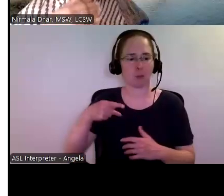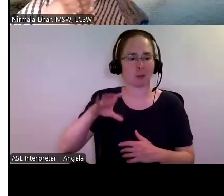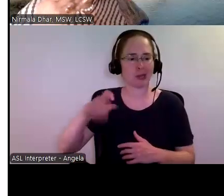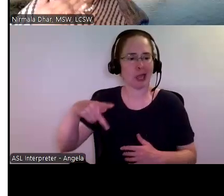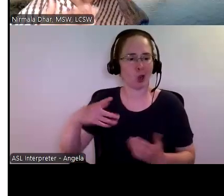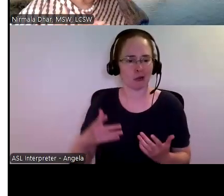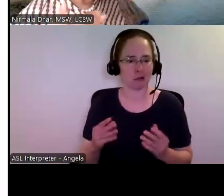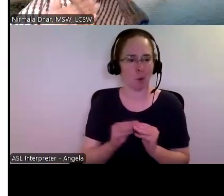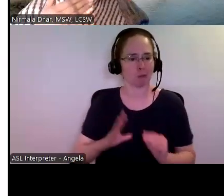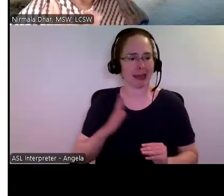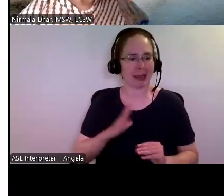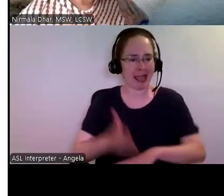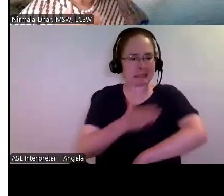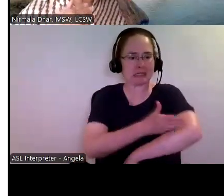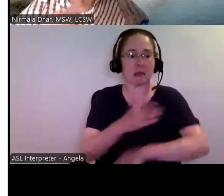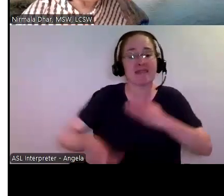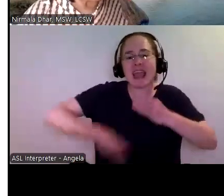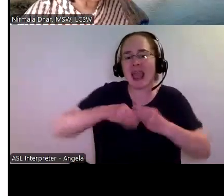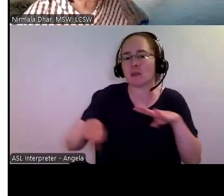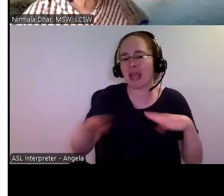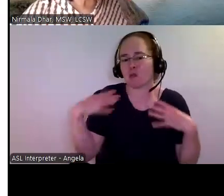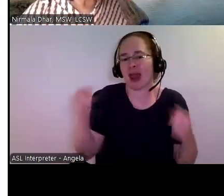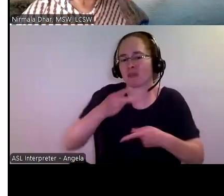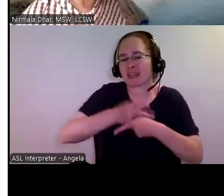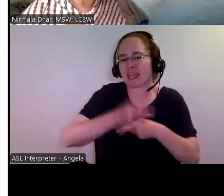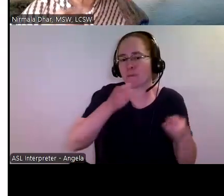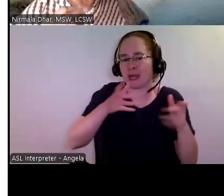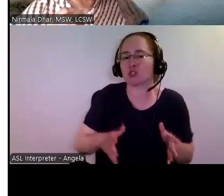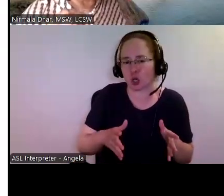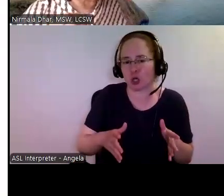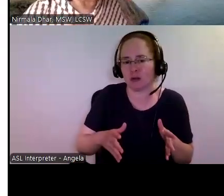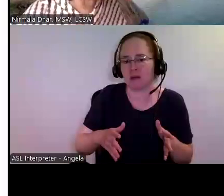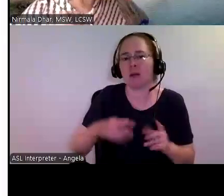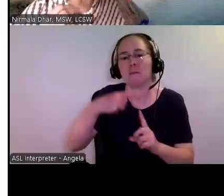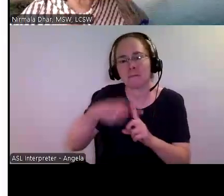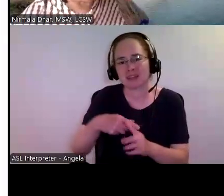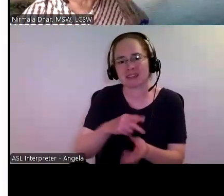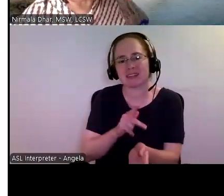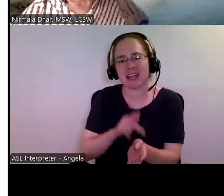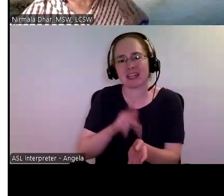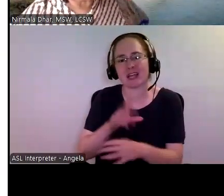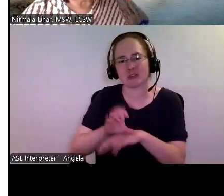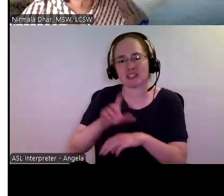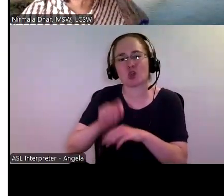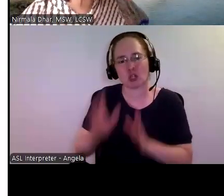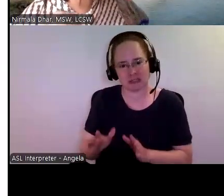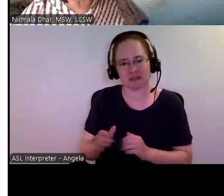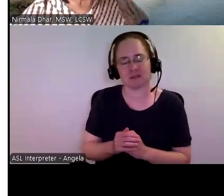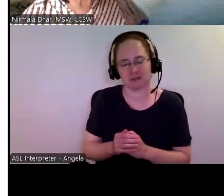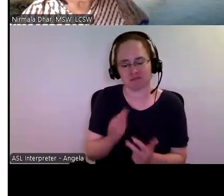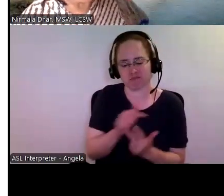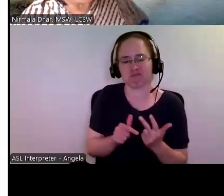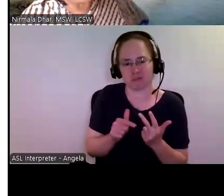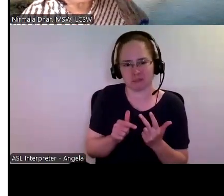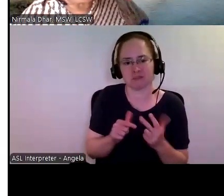this behavioral health care manager and the psychiatric consultant to a